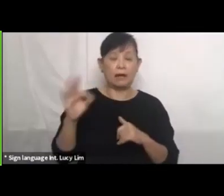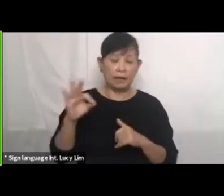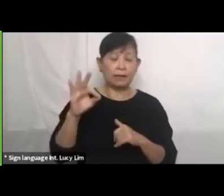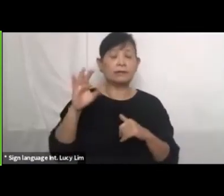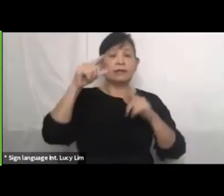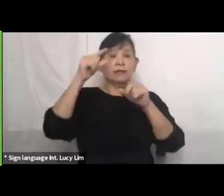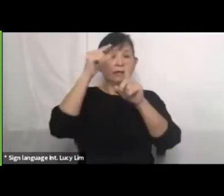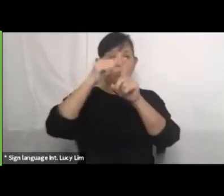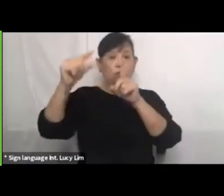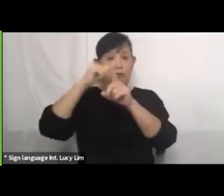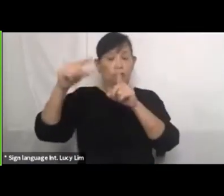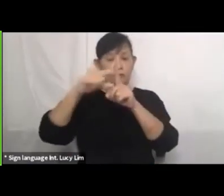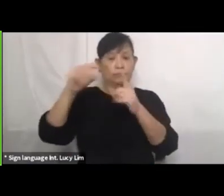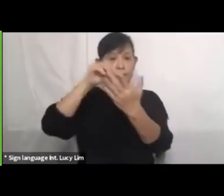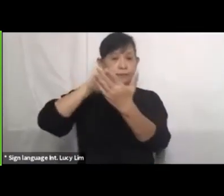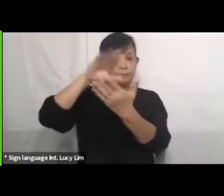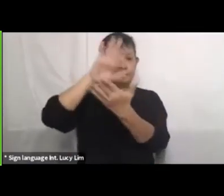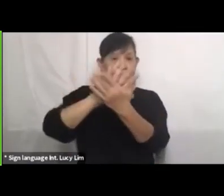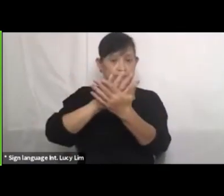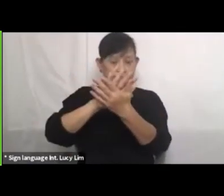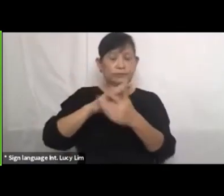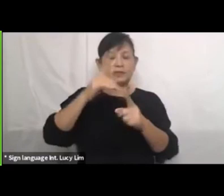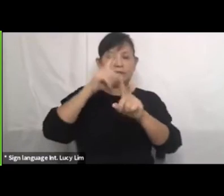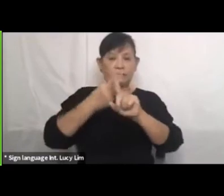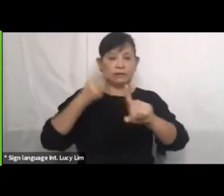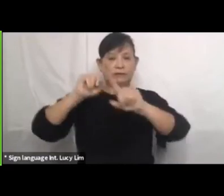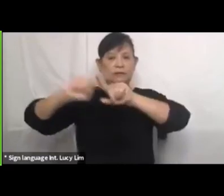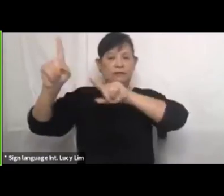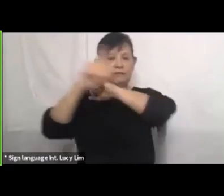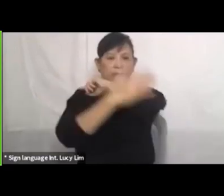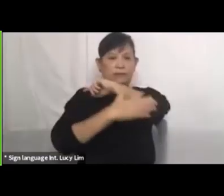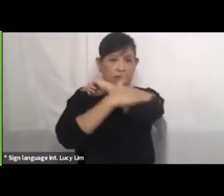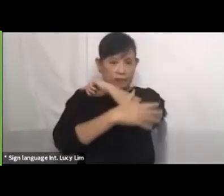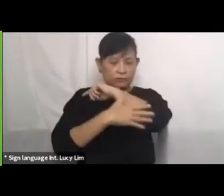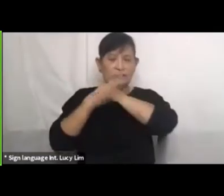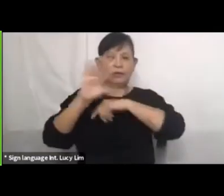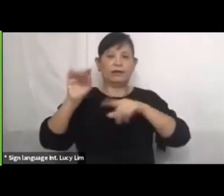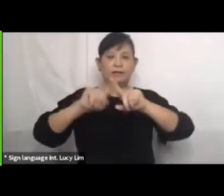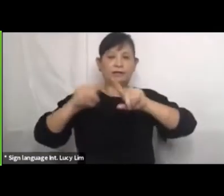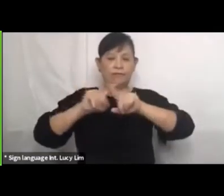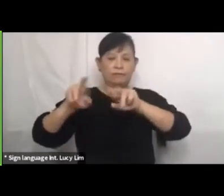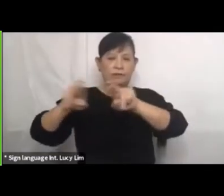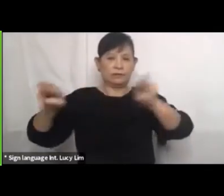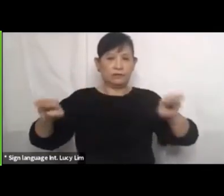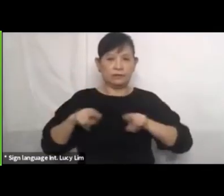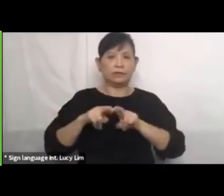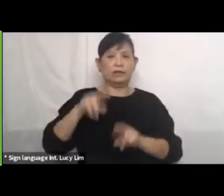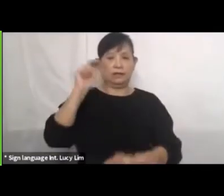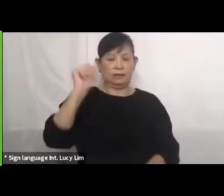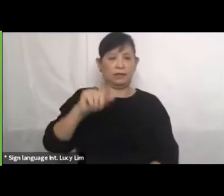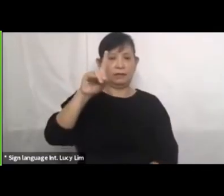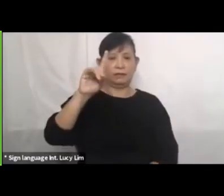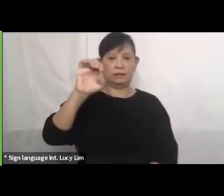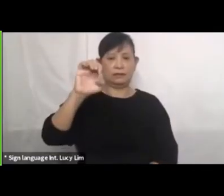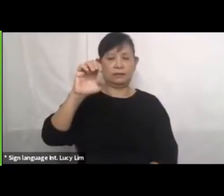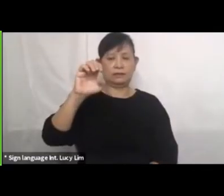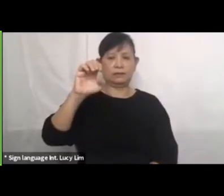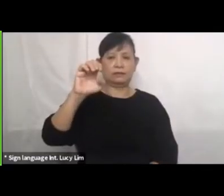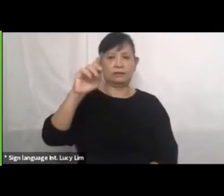different countries and regions? You had mentioned something about it, Dakshitha. Can you please elaborate a little